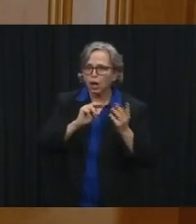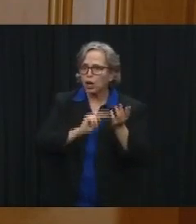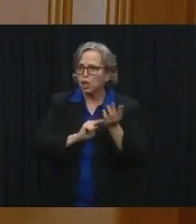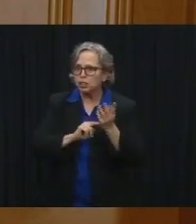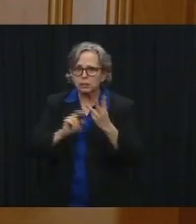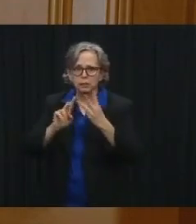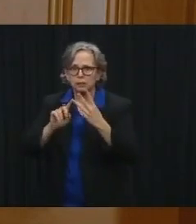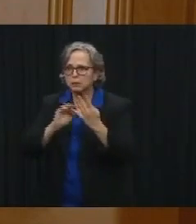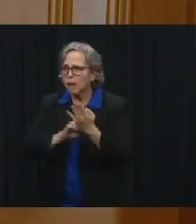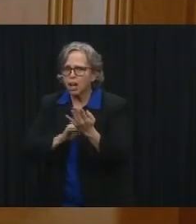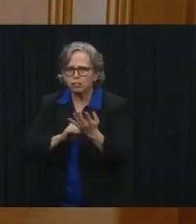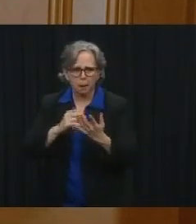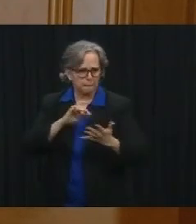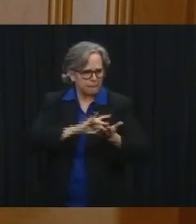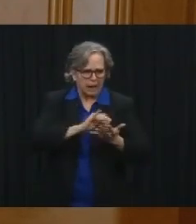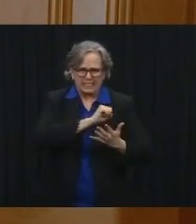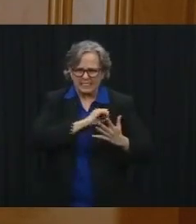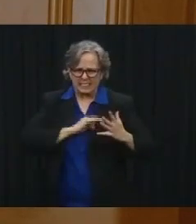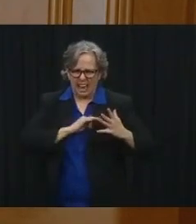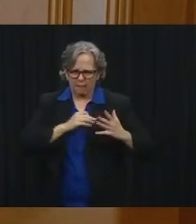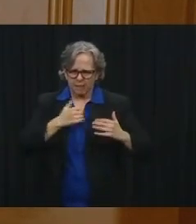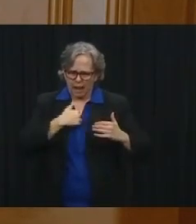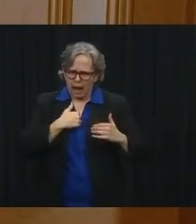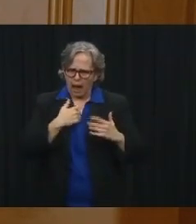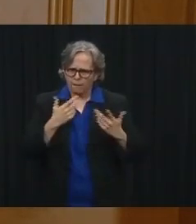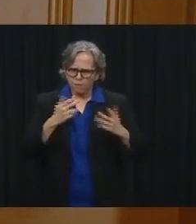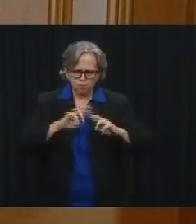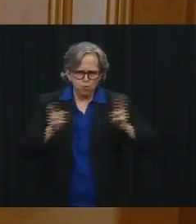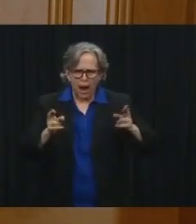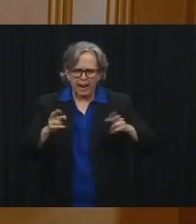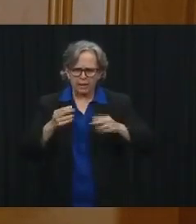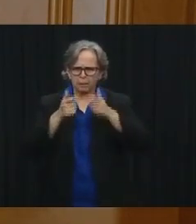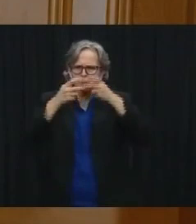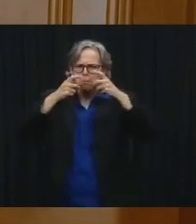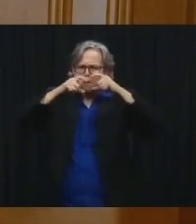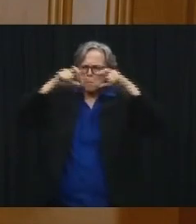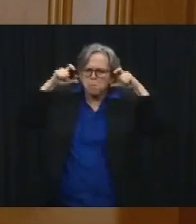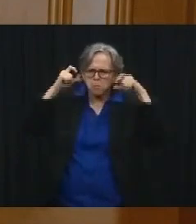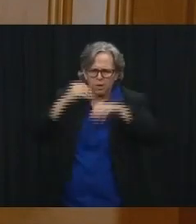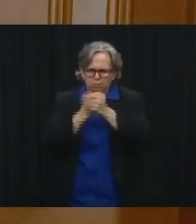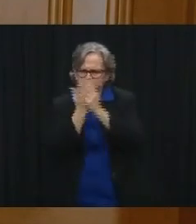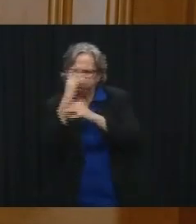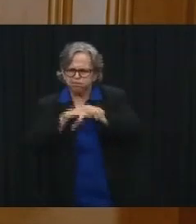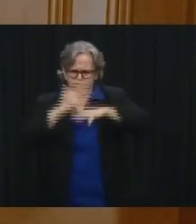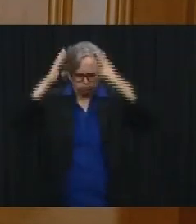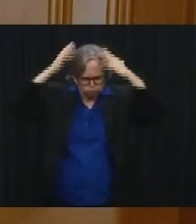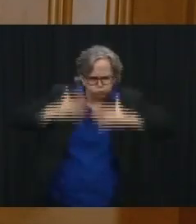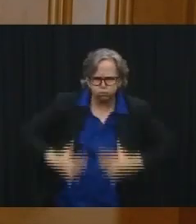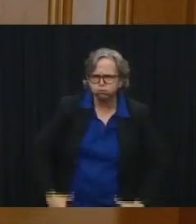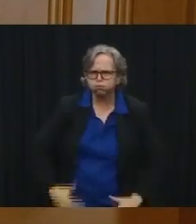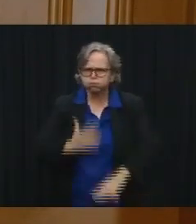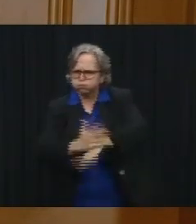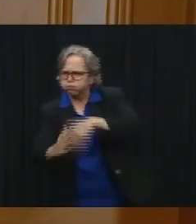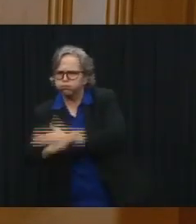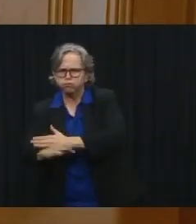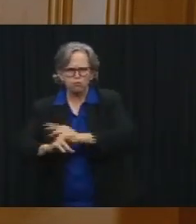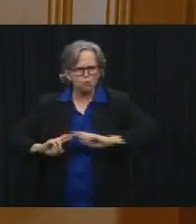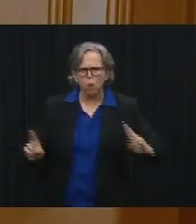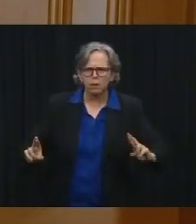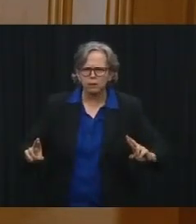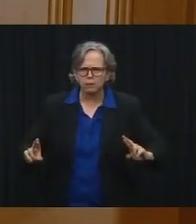Maybe talk about beds. We're working each day with the hospitals throughout the state of